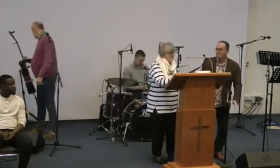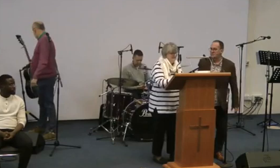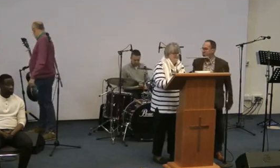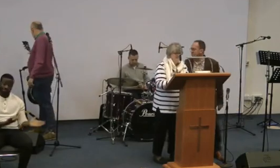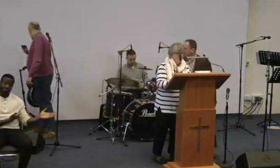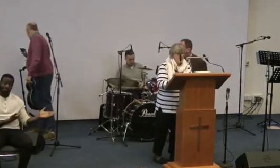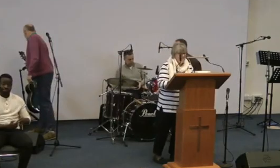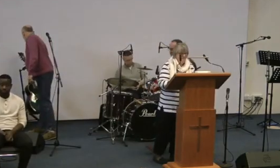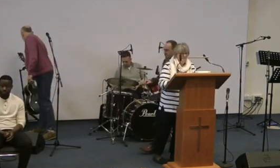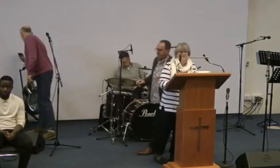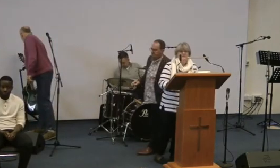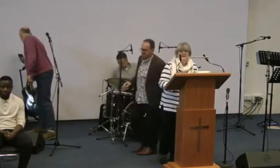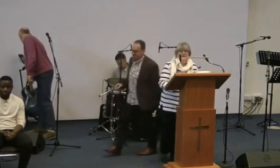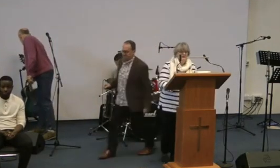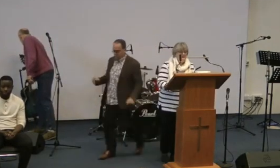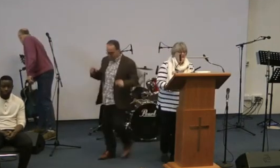Thanks.